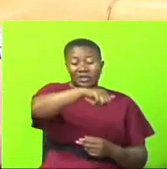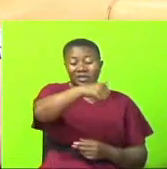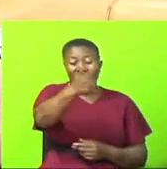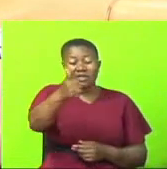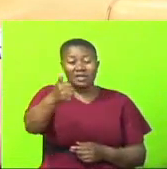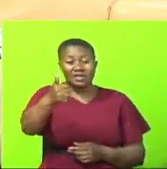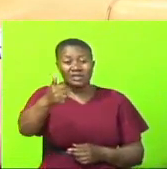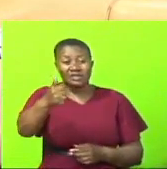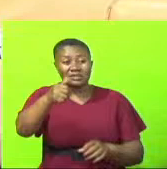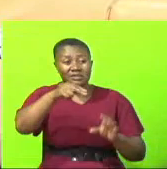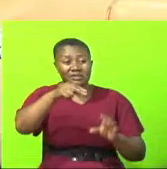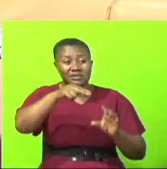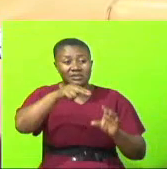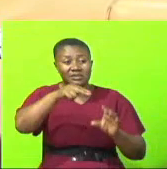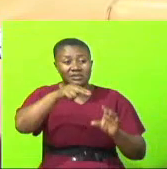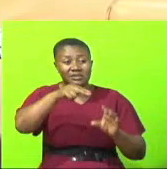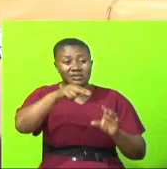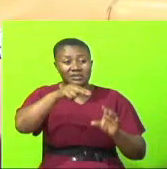party.